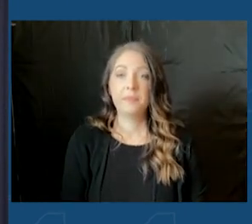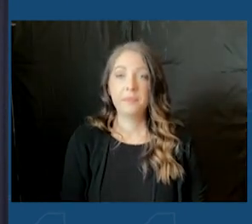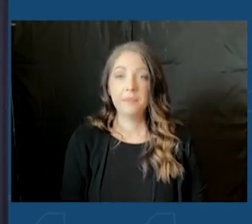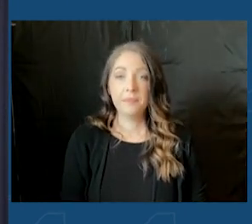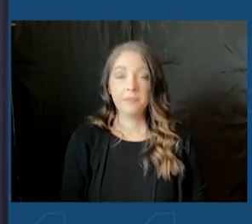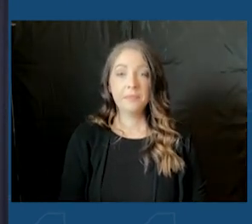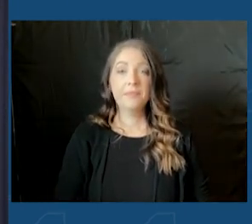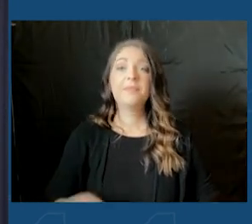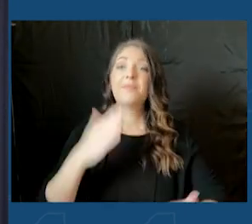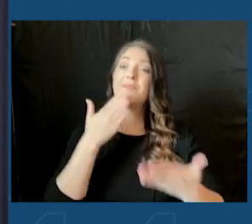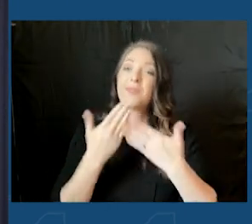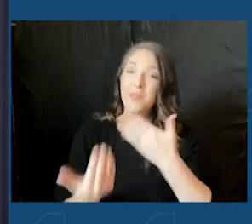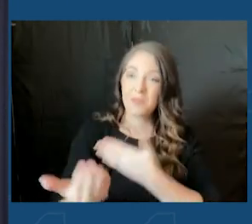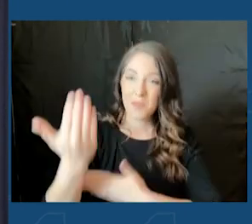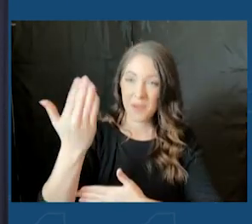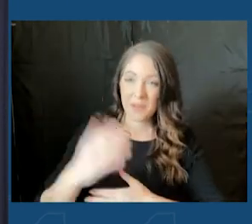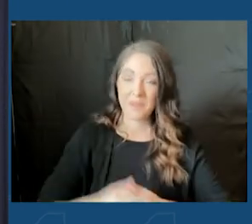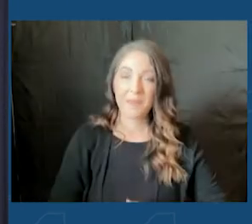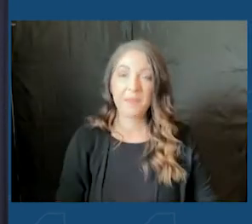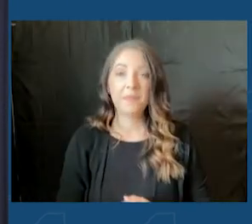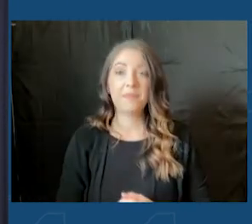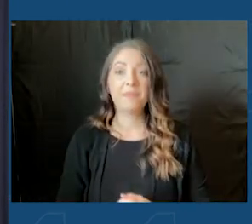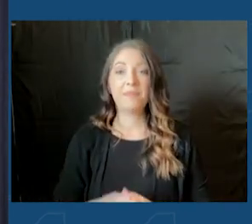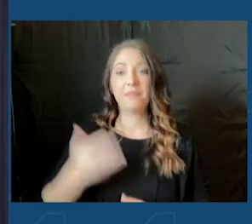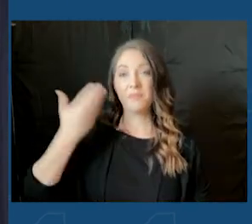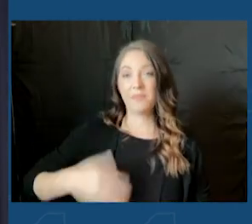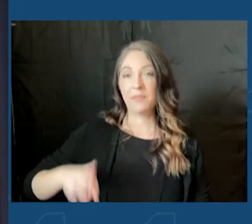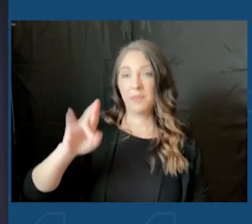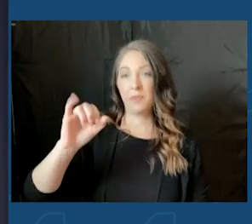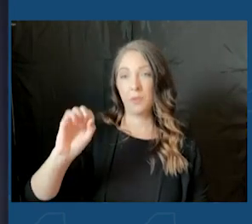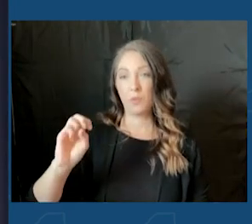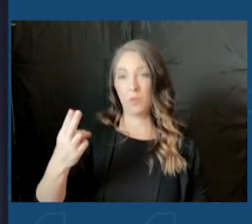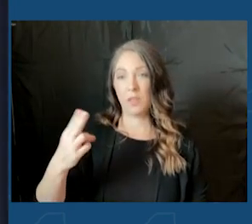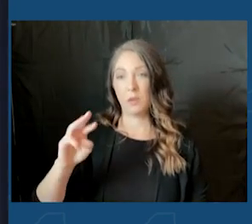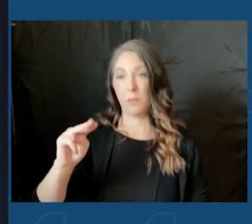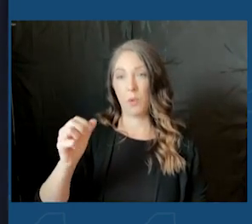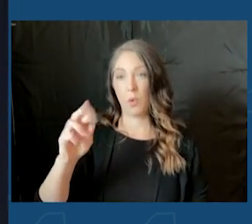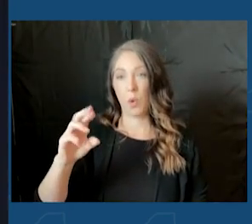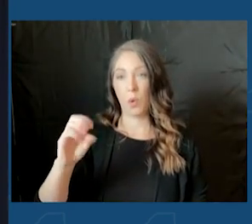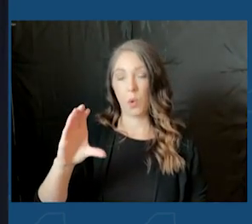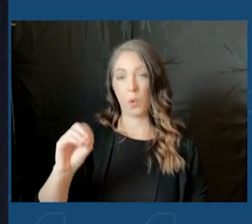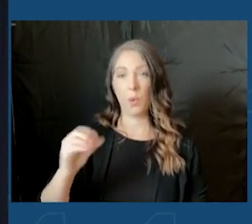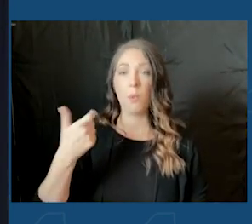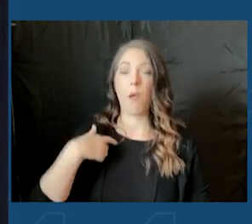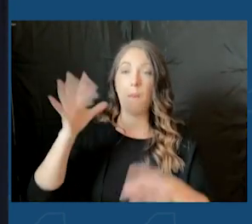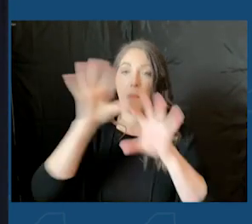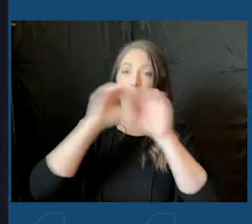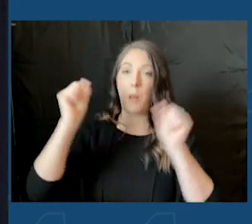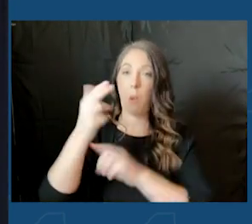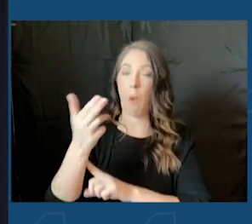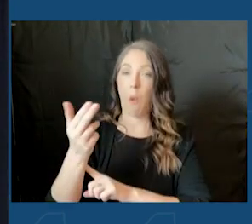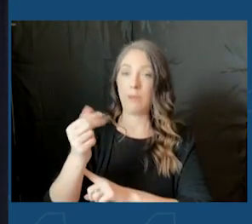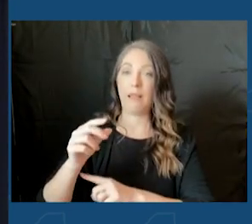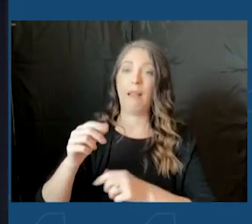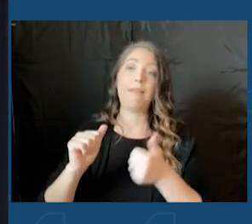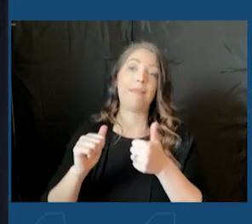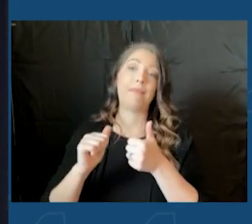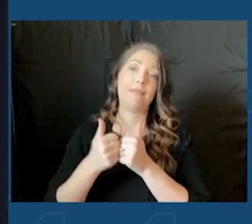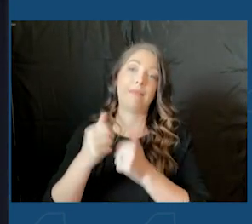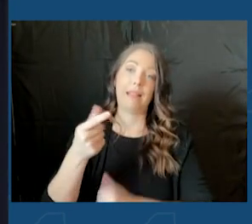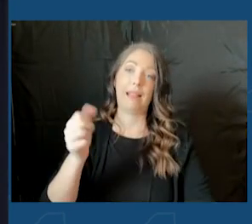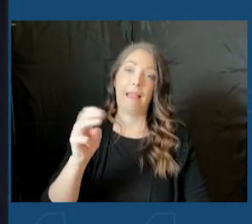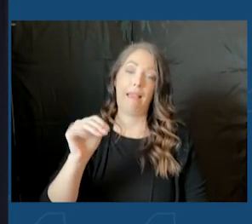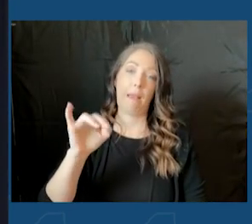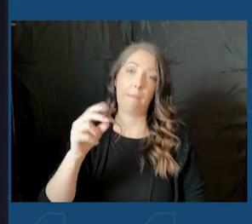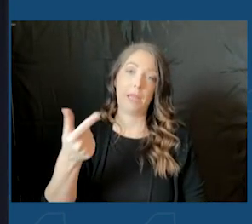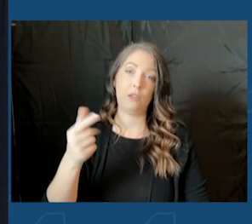Hi, good morning. My name is Rich Marocco. I'm the president of the Hotel and Gaming Trades Council, and it is really my privilege